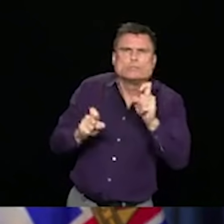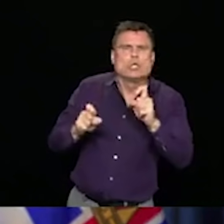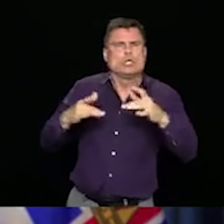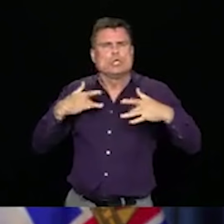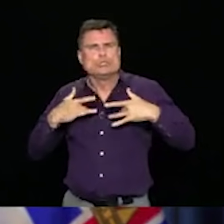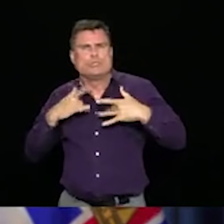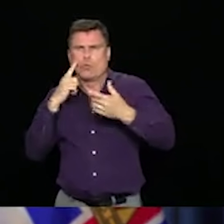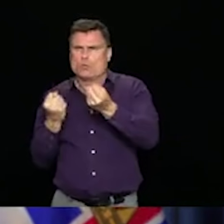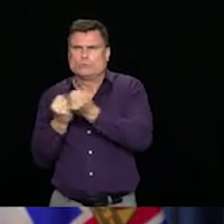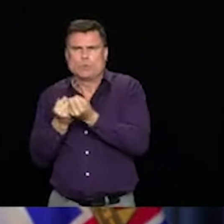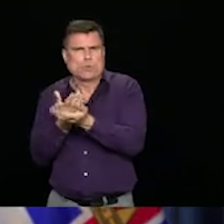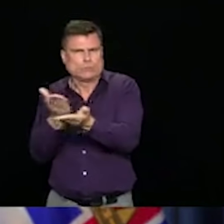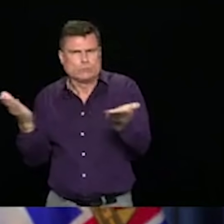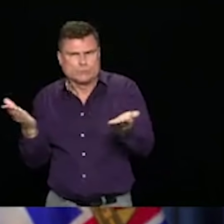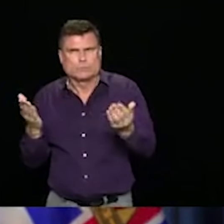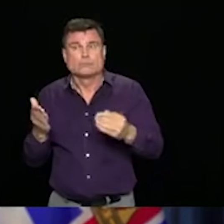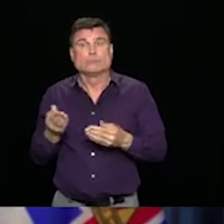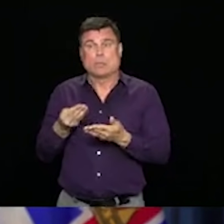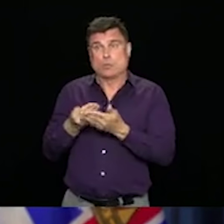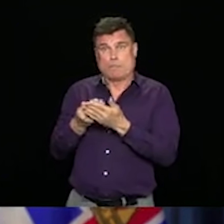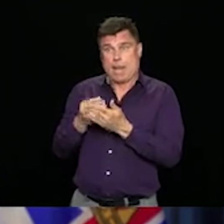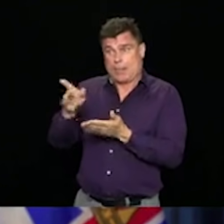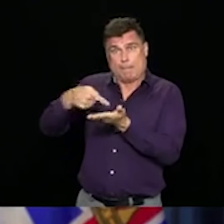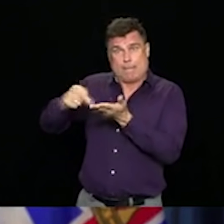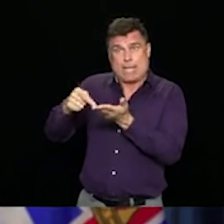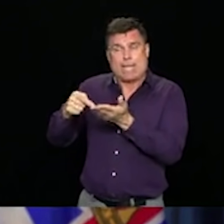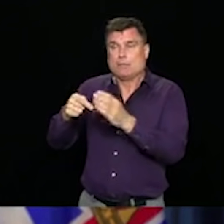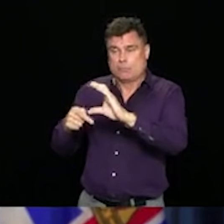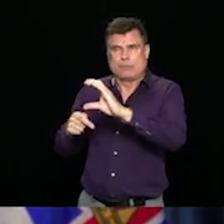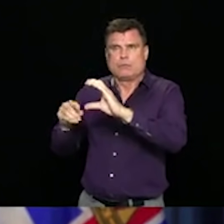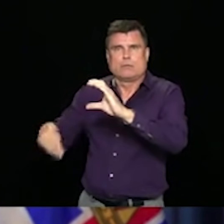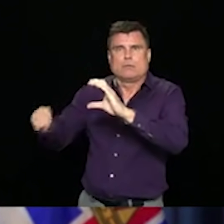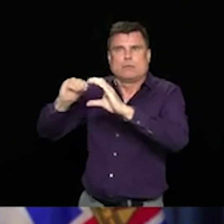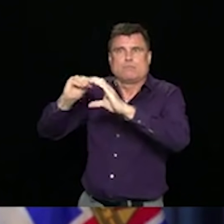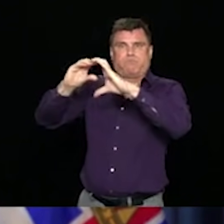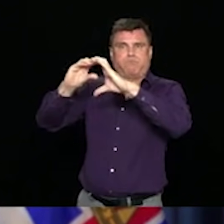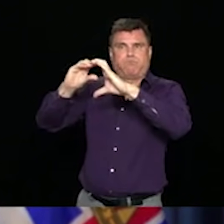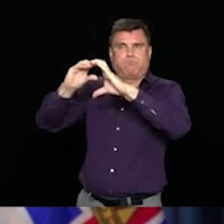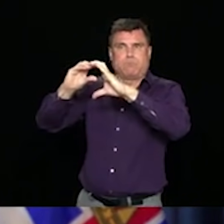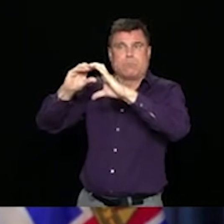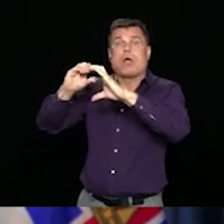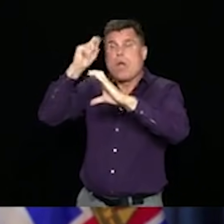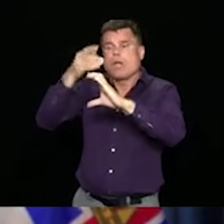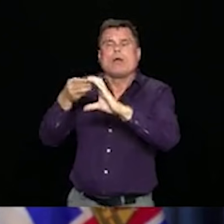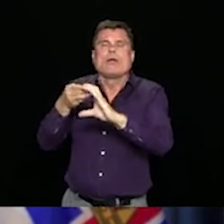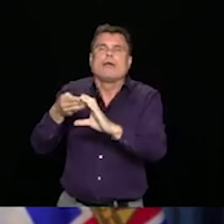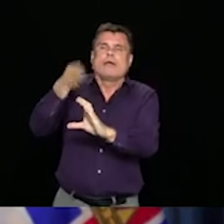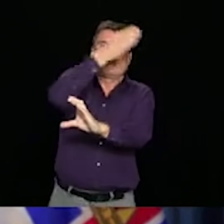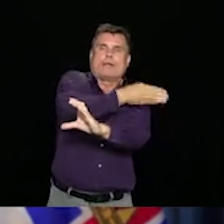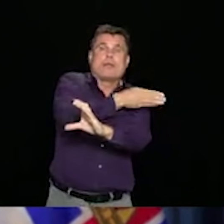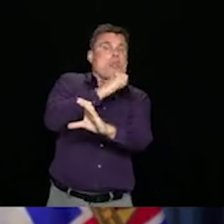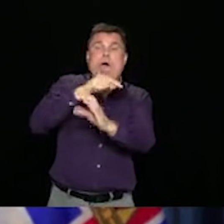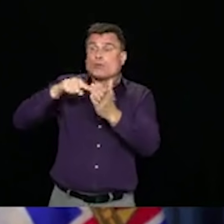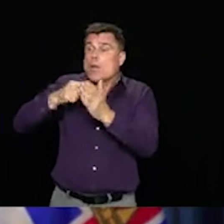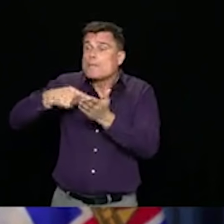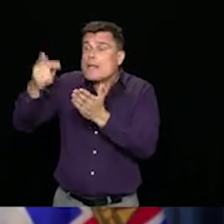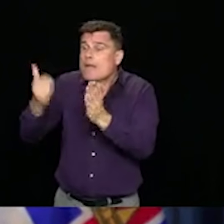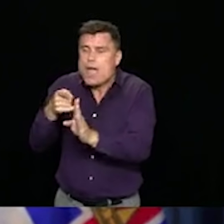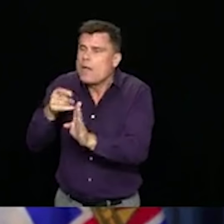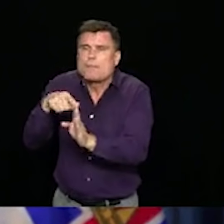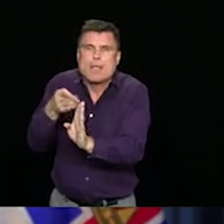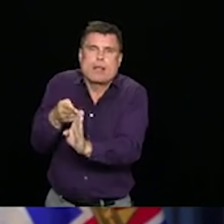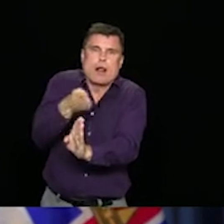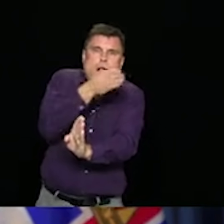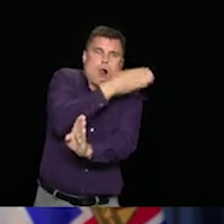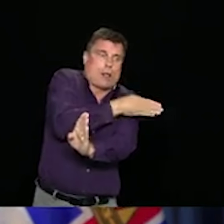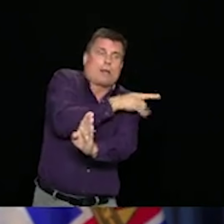money, and will be retroactive to the single site order, but the additional money and support of healthcare